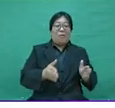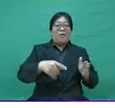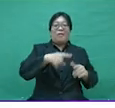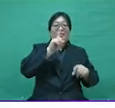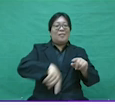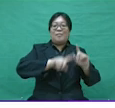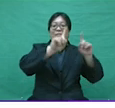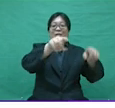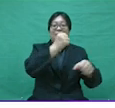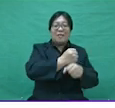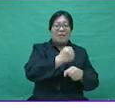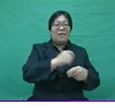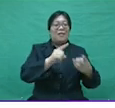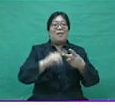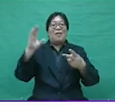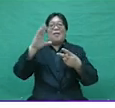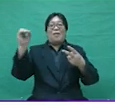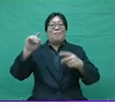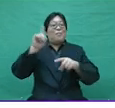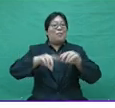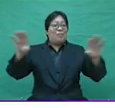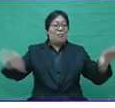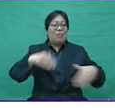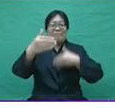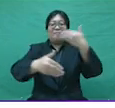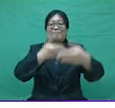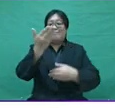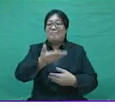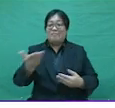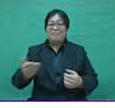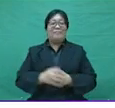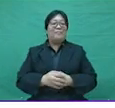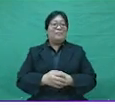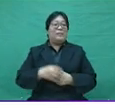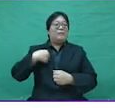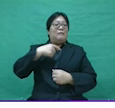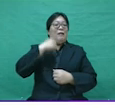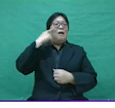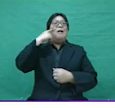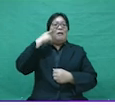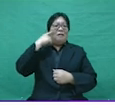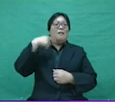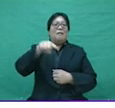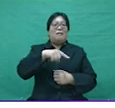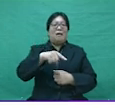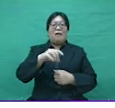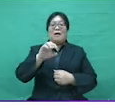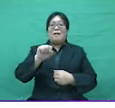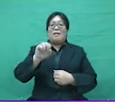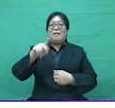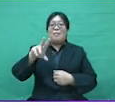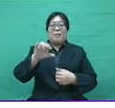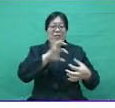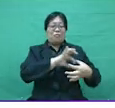could not work, companies could not produce things. We realized that the supply